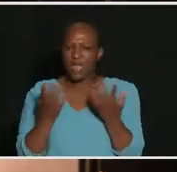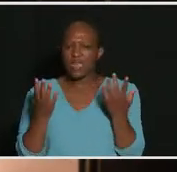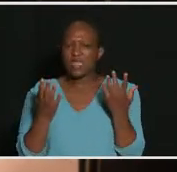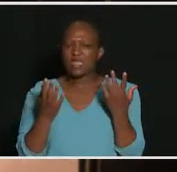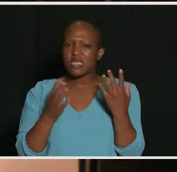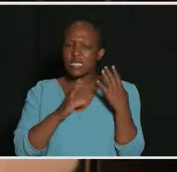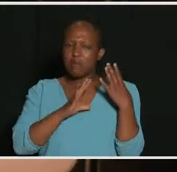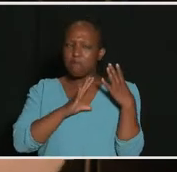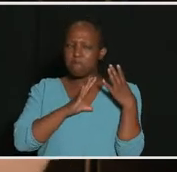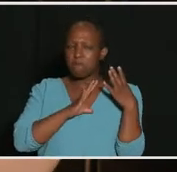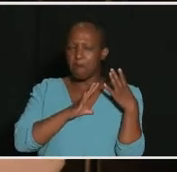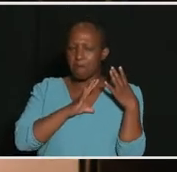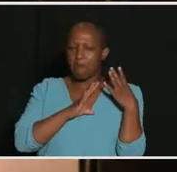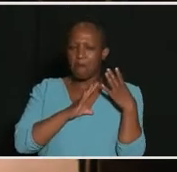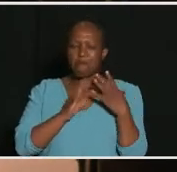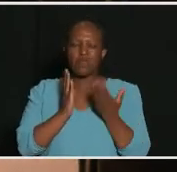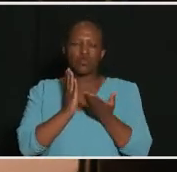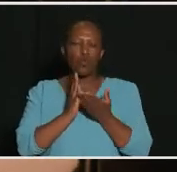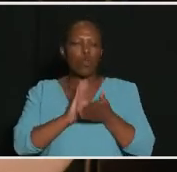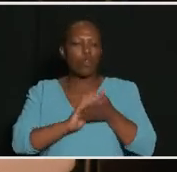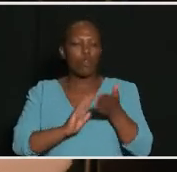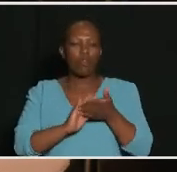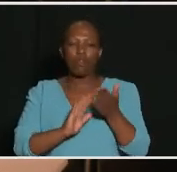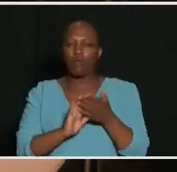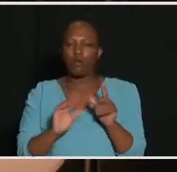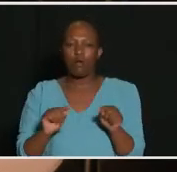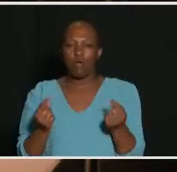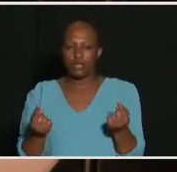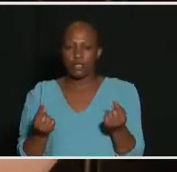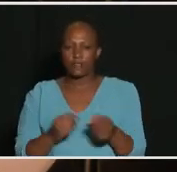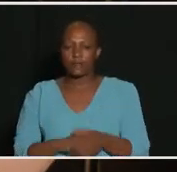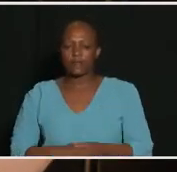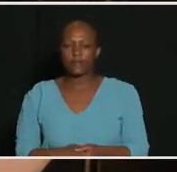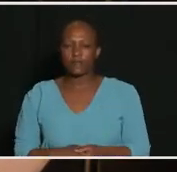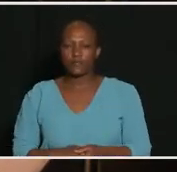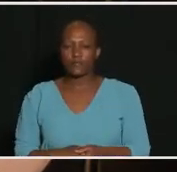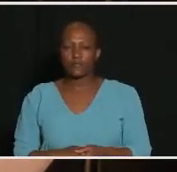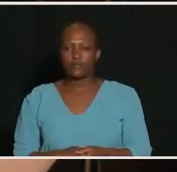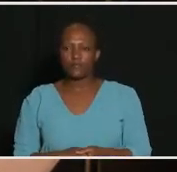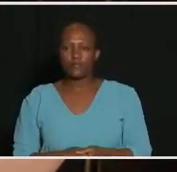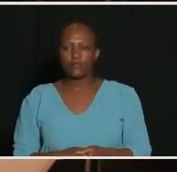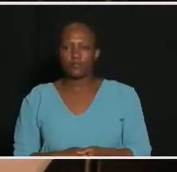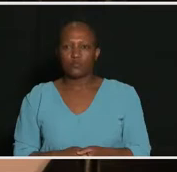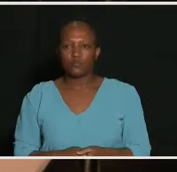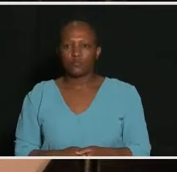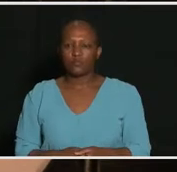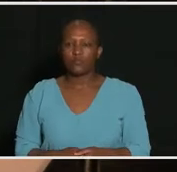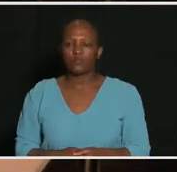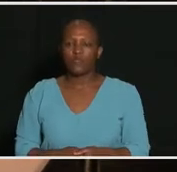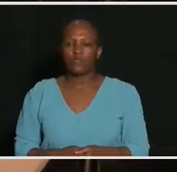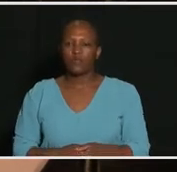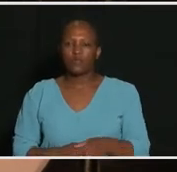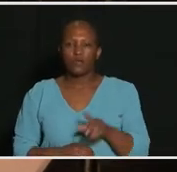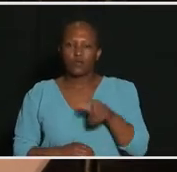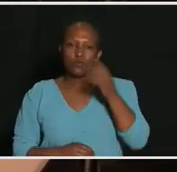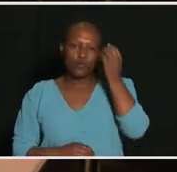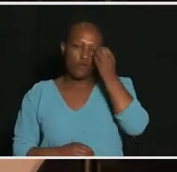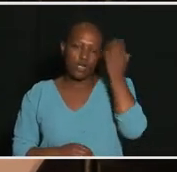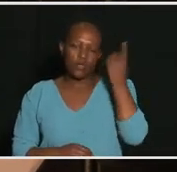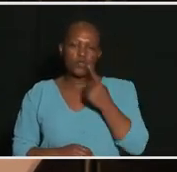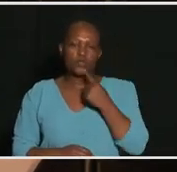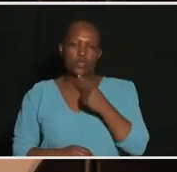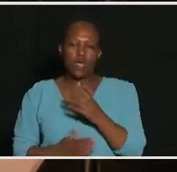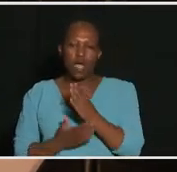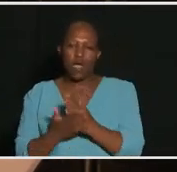shoulders that is why they are not coping at their schools um not forgetting to say I partially